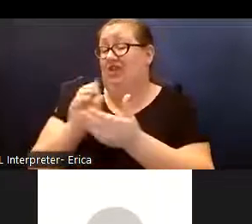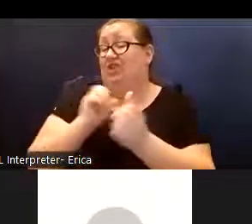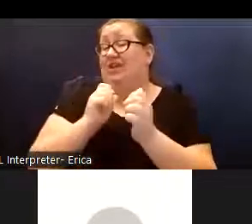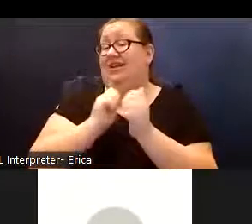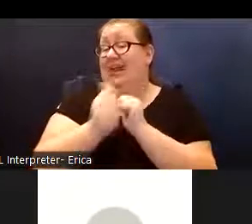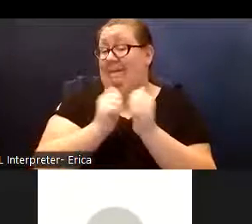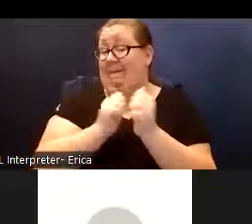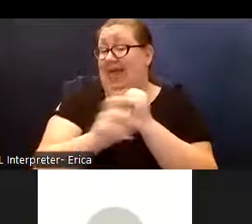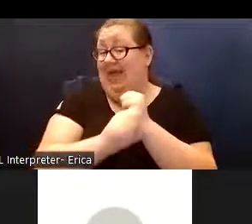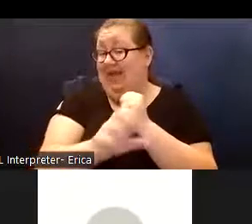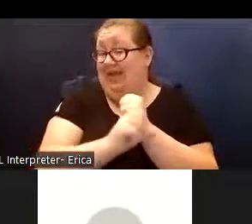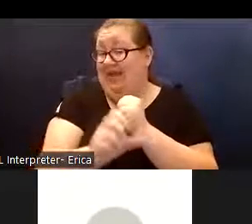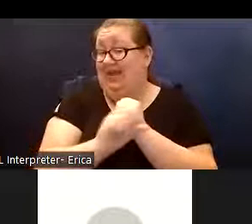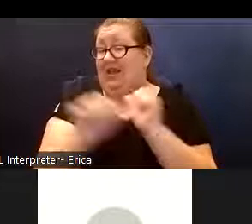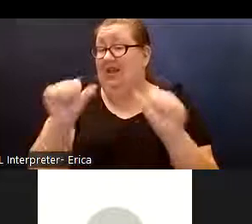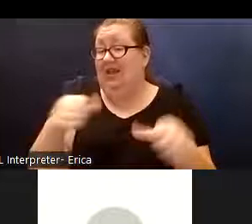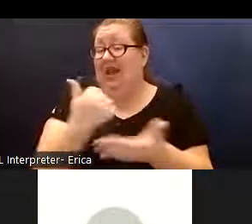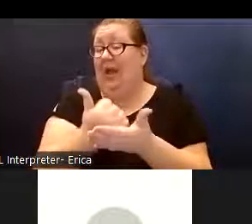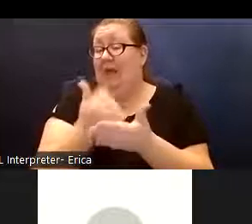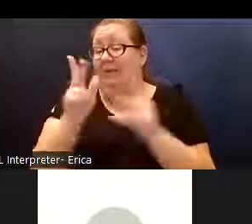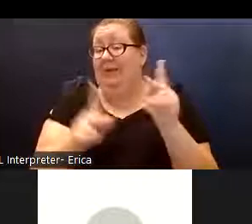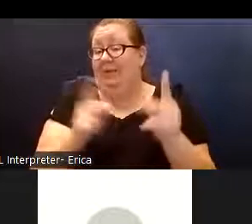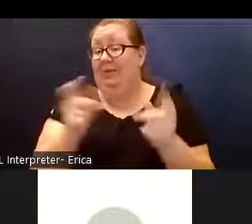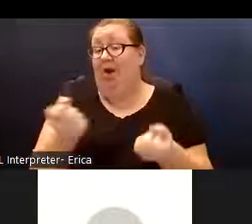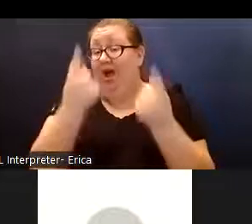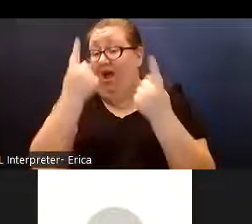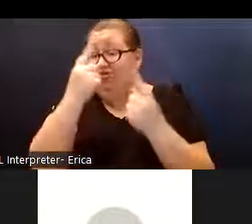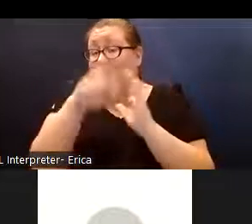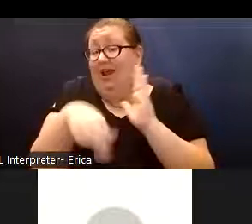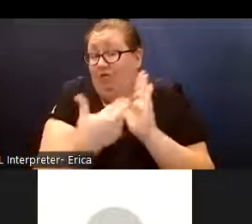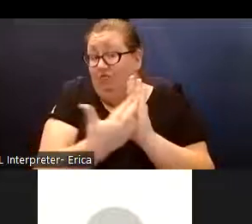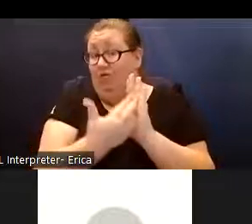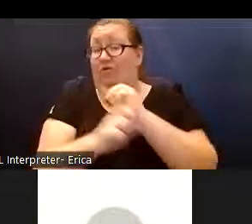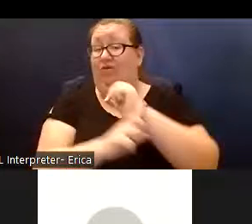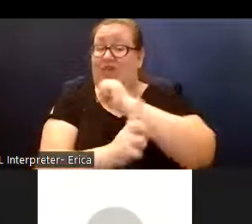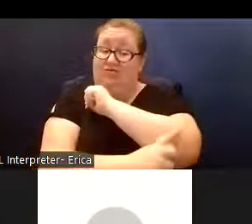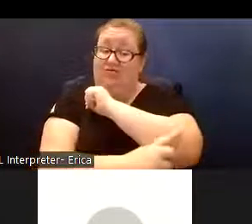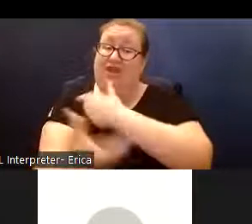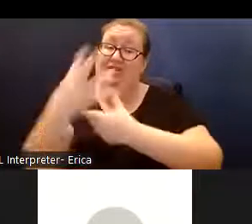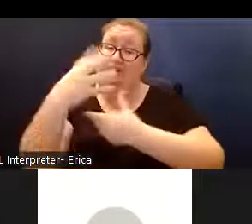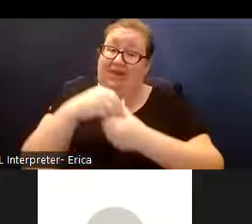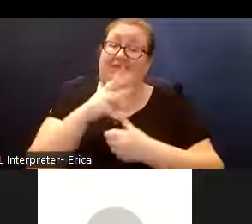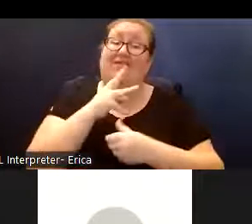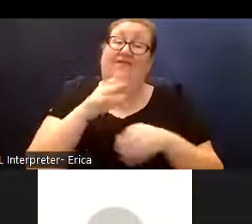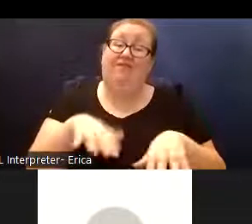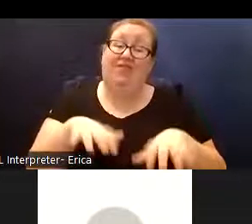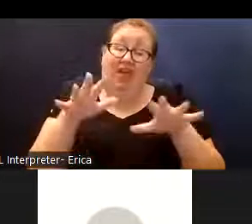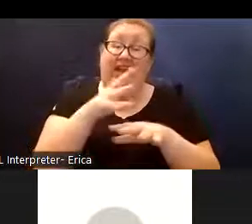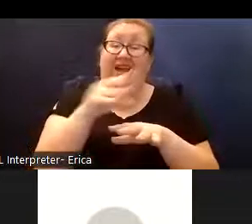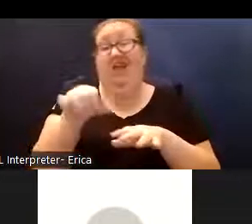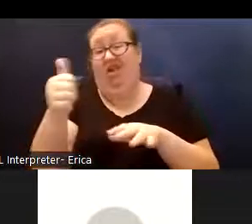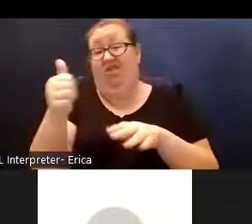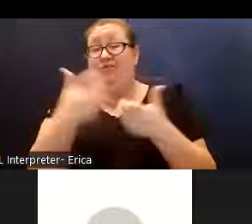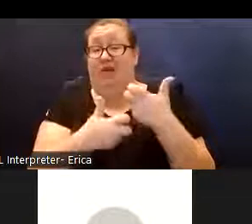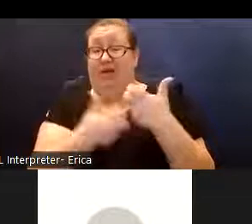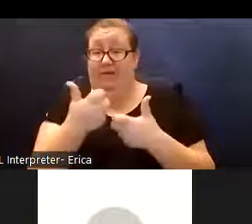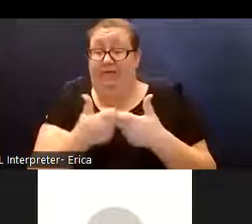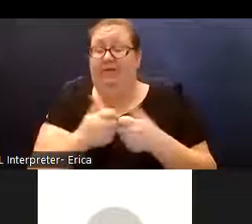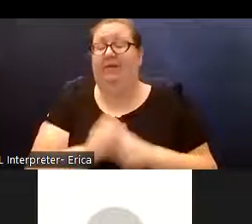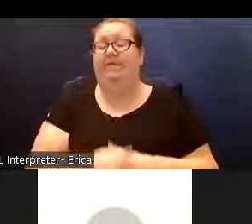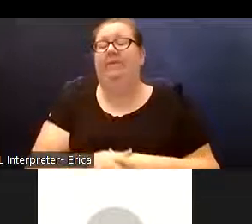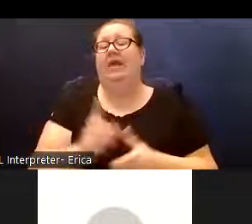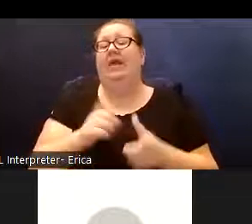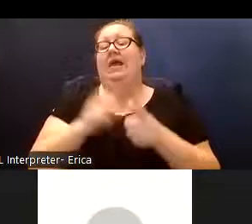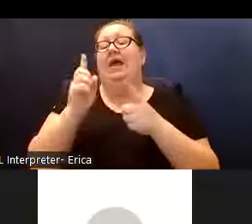help people understand the role trash plays in flooding and other problems. And then I will quickly touch upon